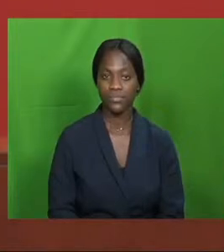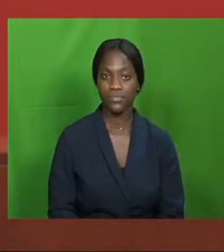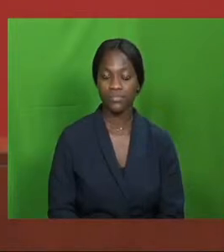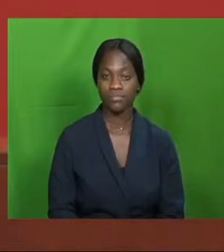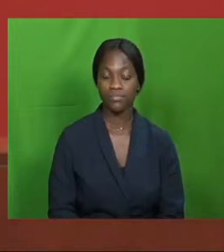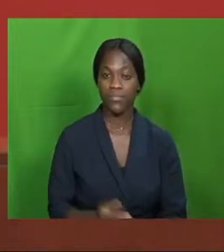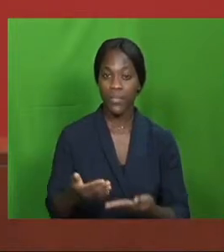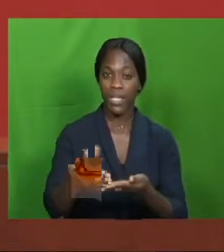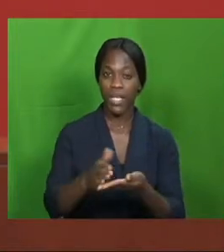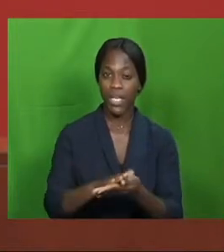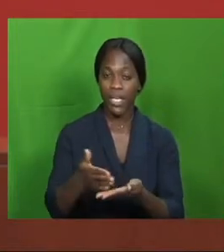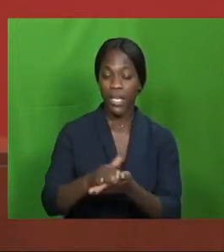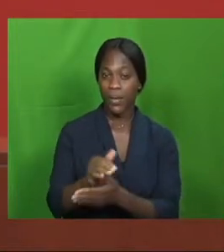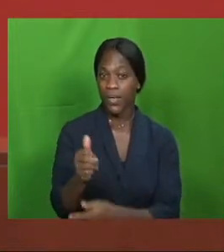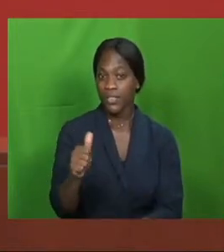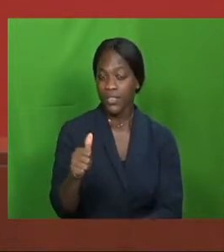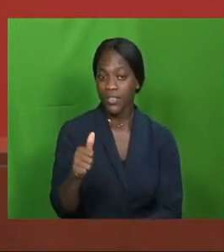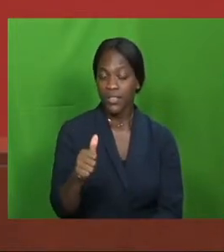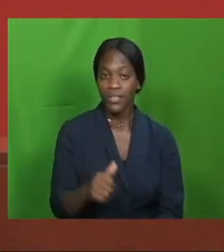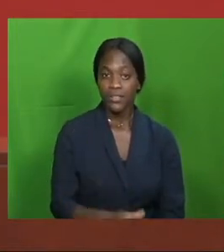Page 10.